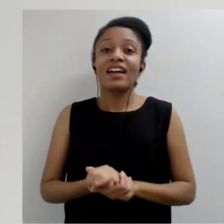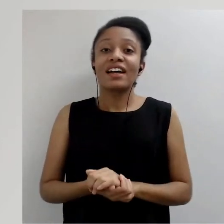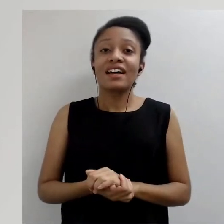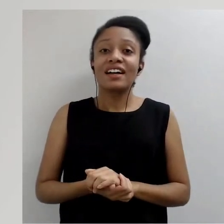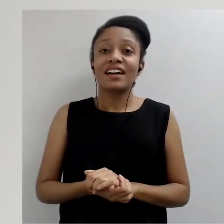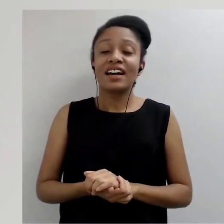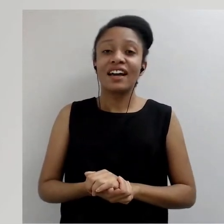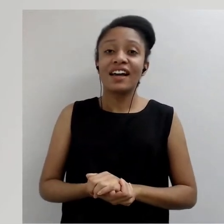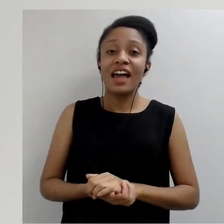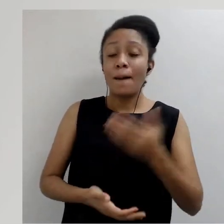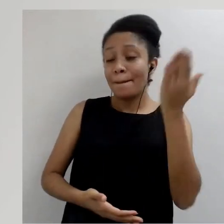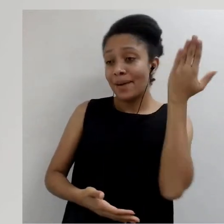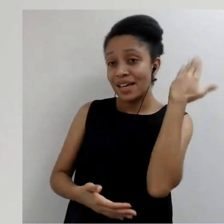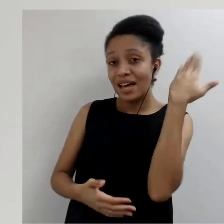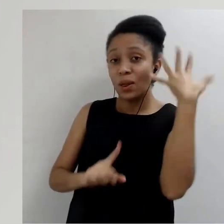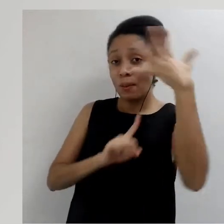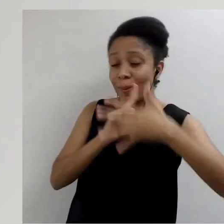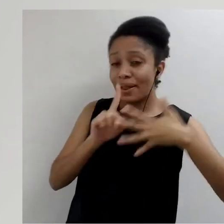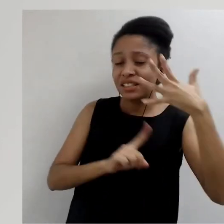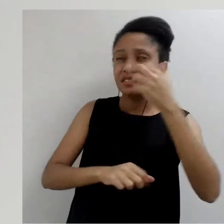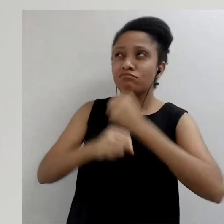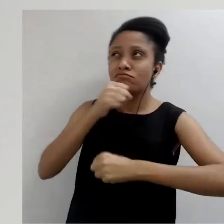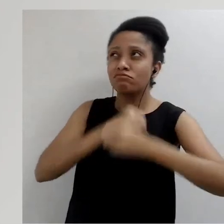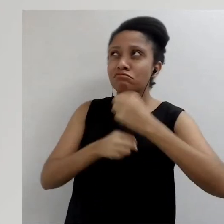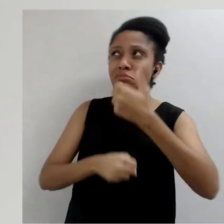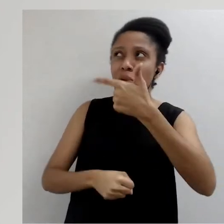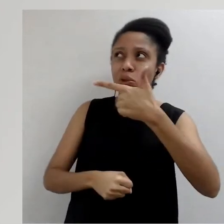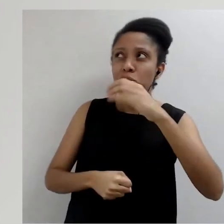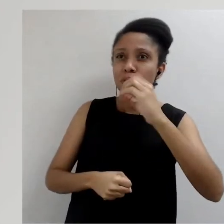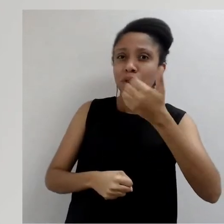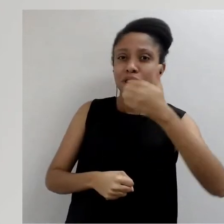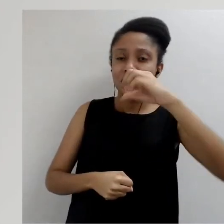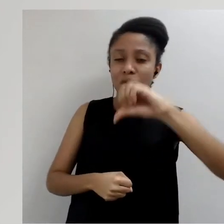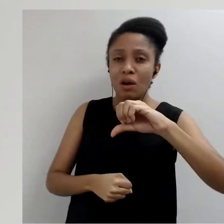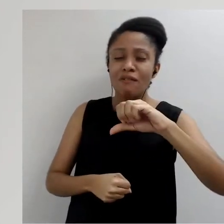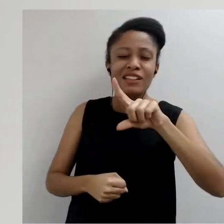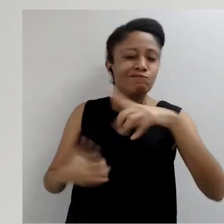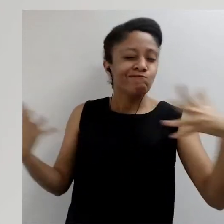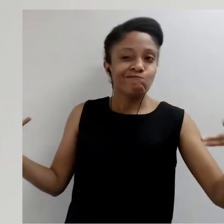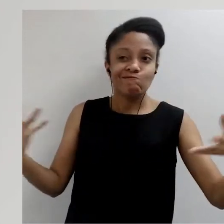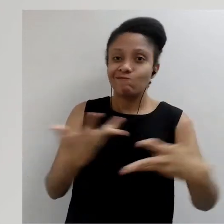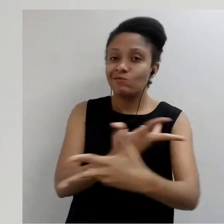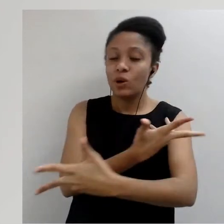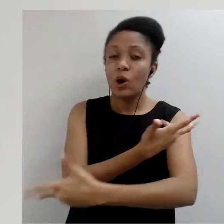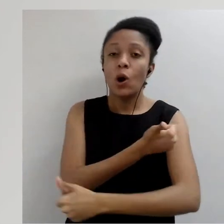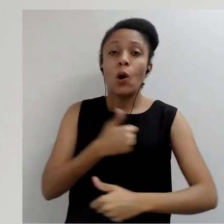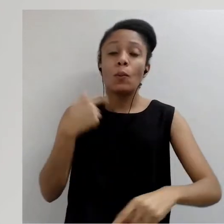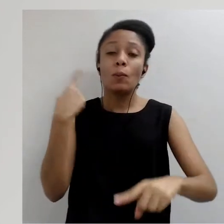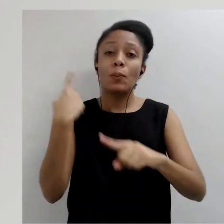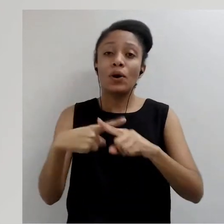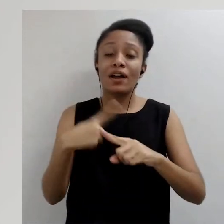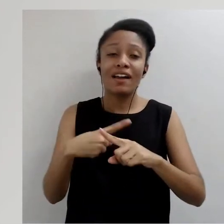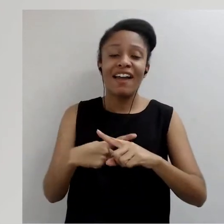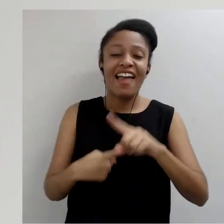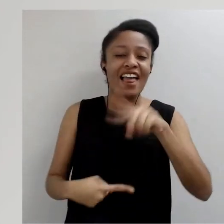a presentation in the last Vendor Crash in 2017, where he was